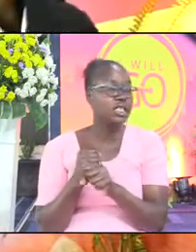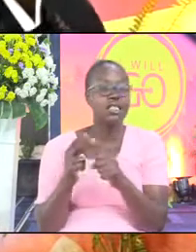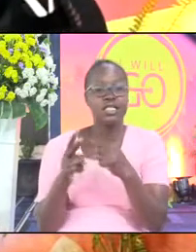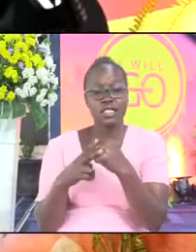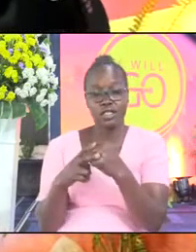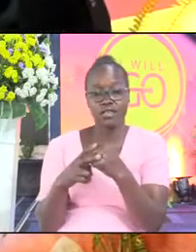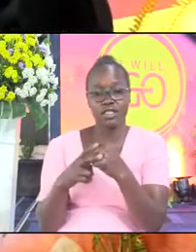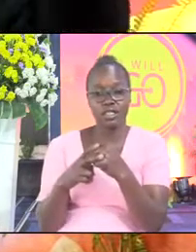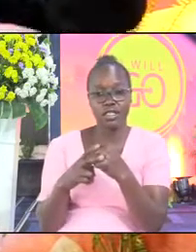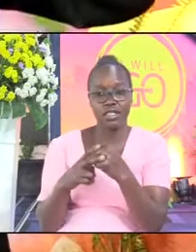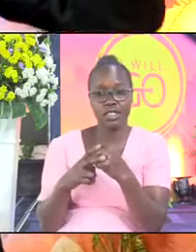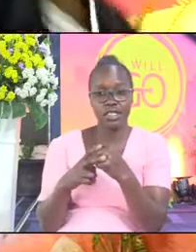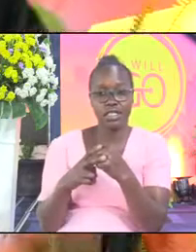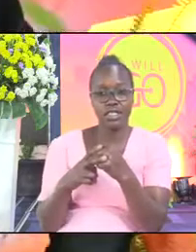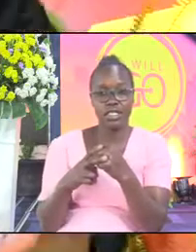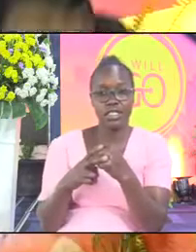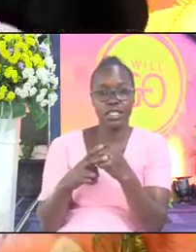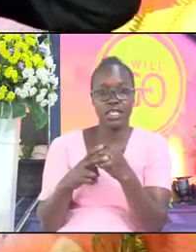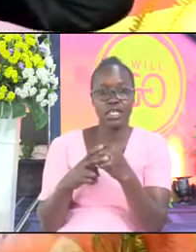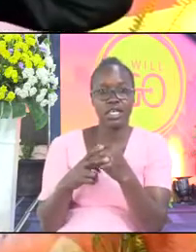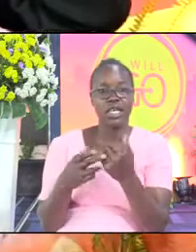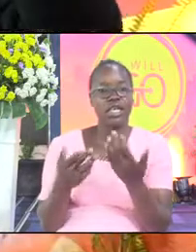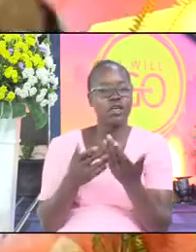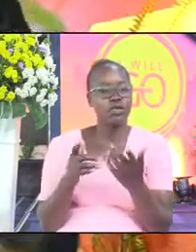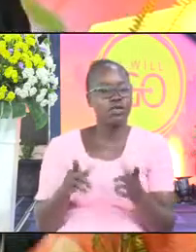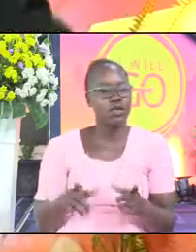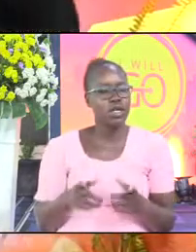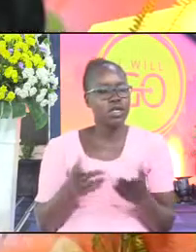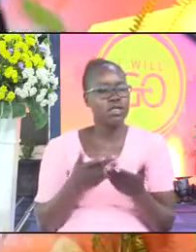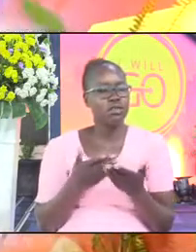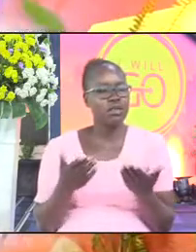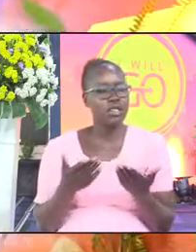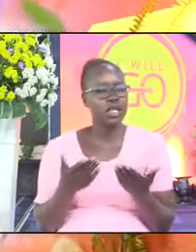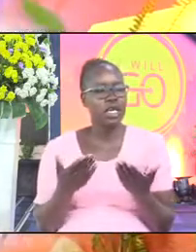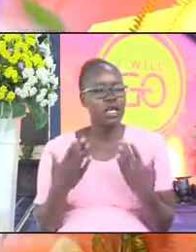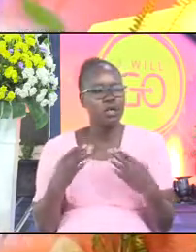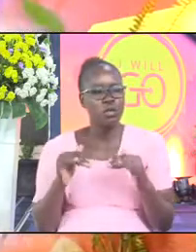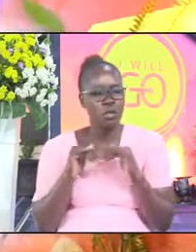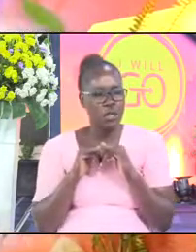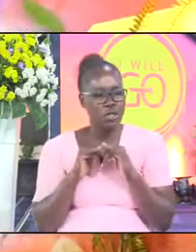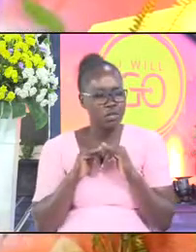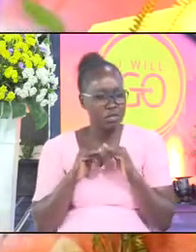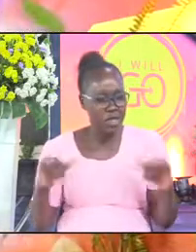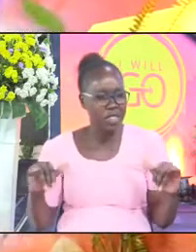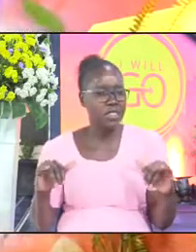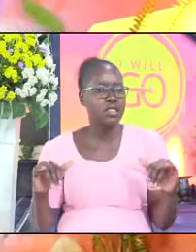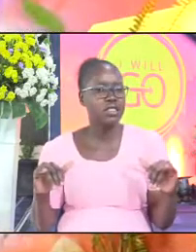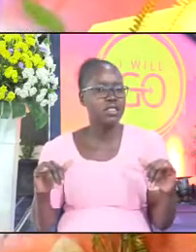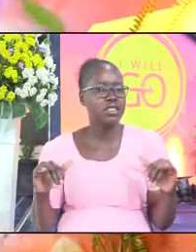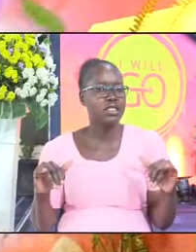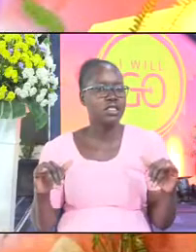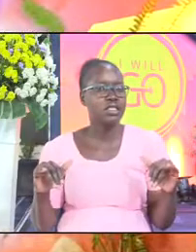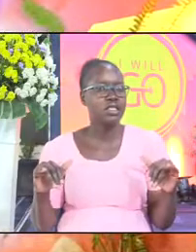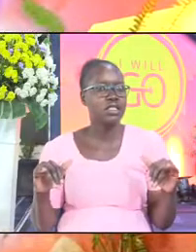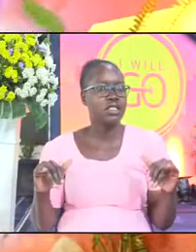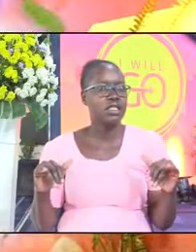7. And wherever I run into black people, we are divided.